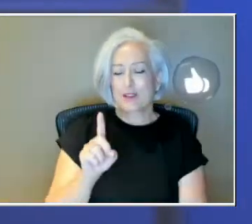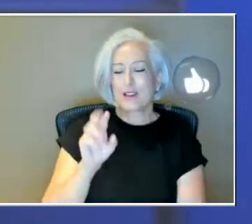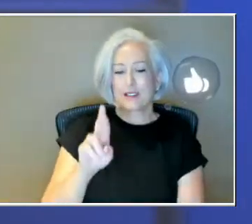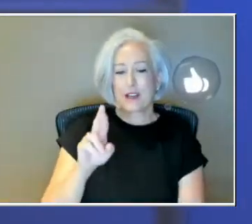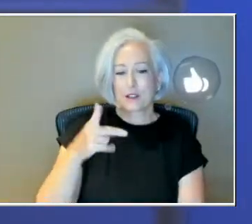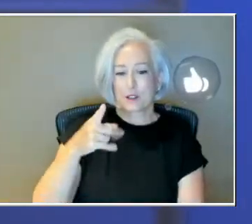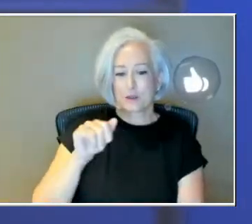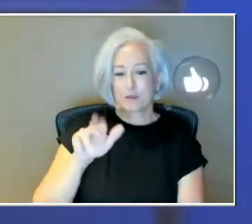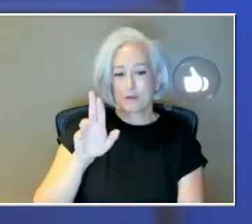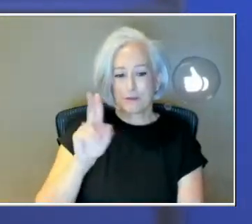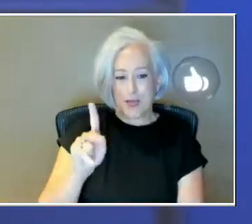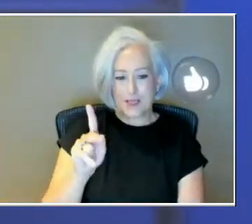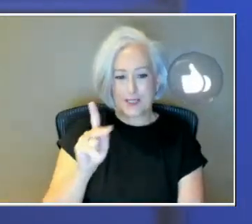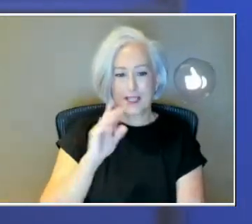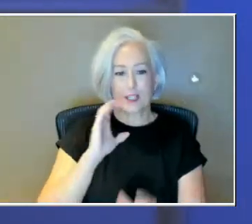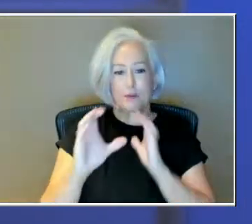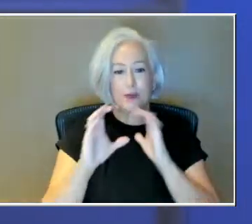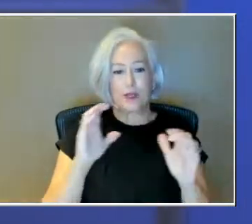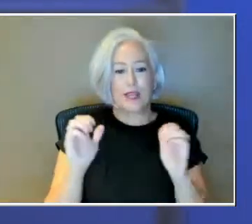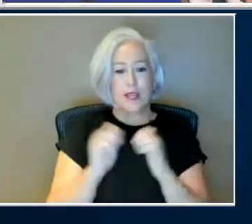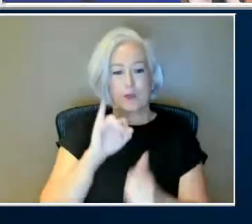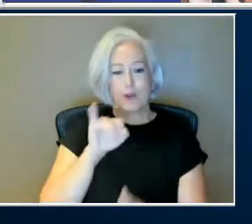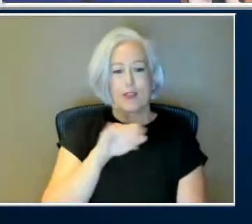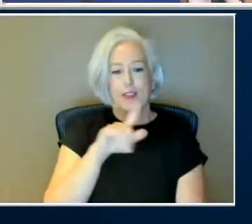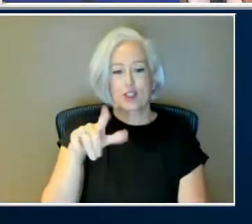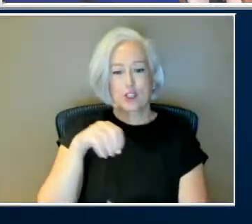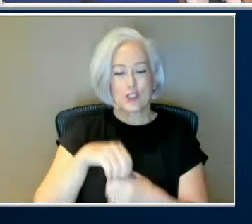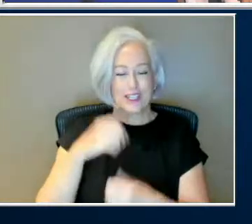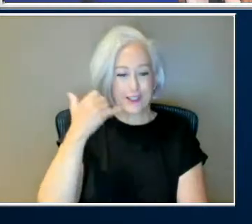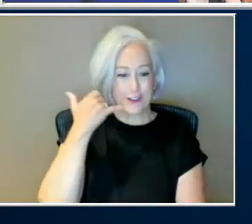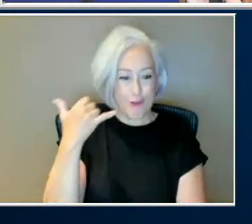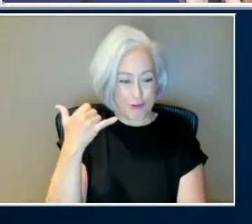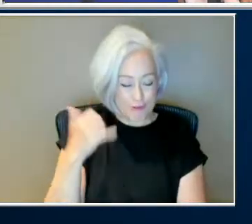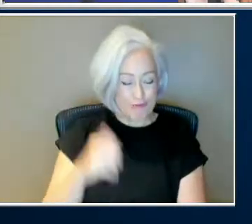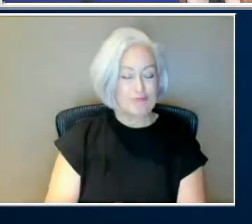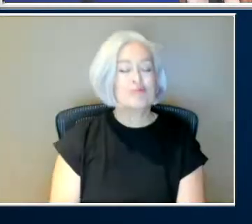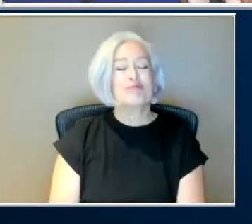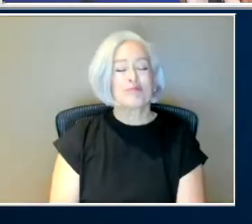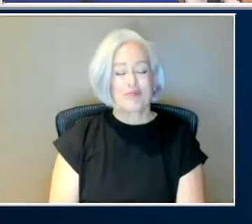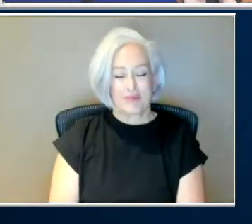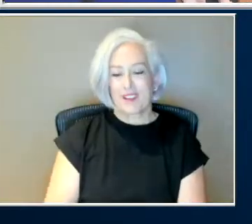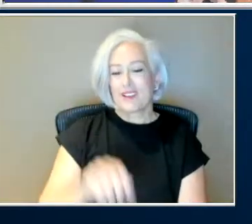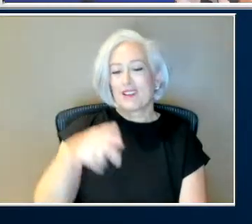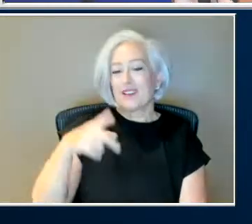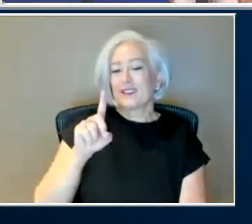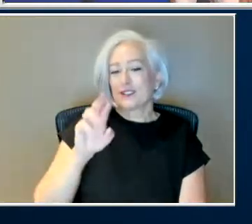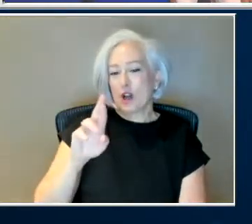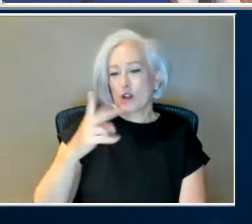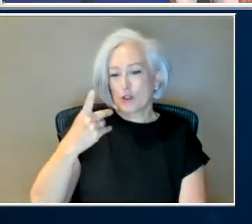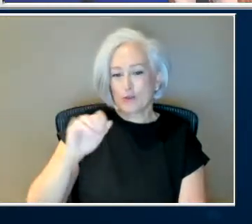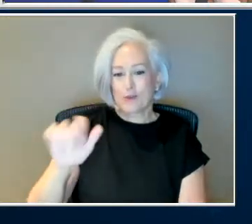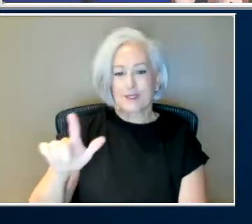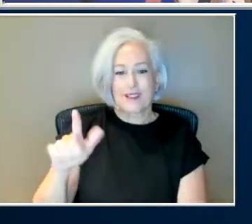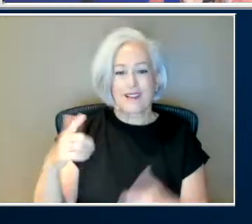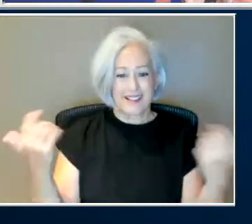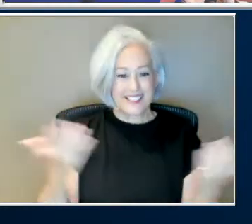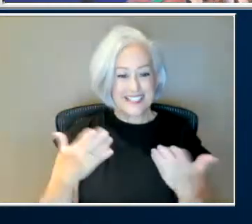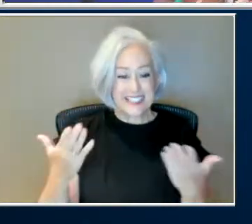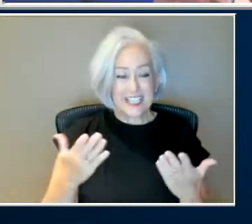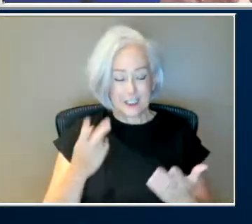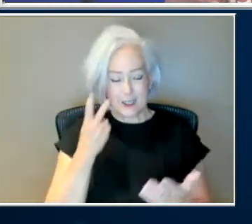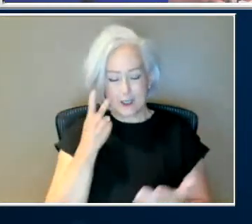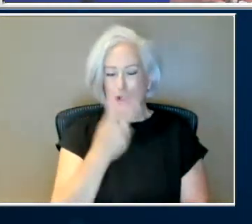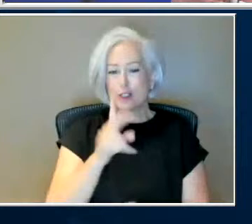with Jill while she was in the car. And we have Dr. Patel with us here this morning. Dr. Patel, Jill was sweating, her